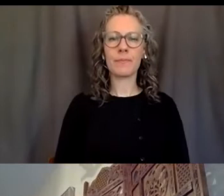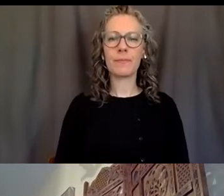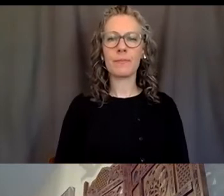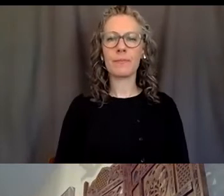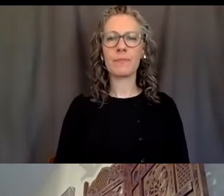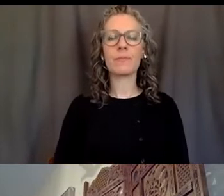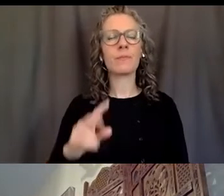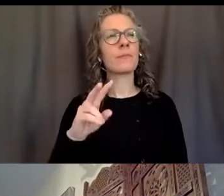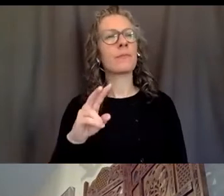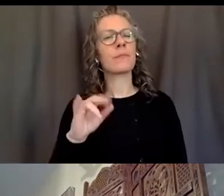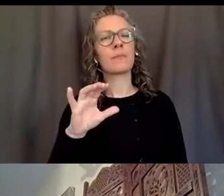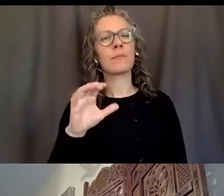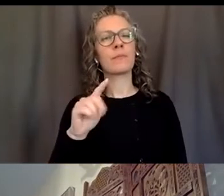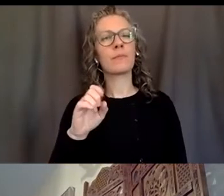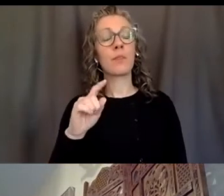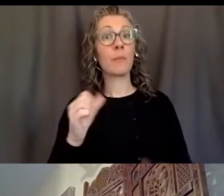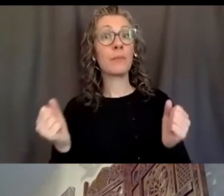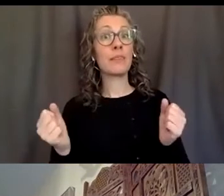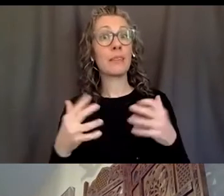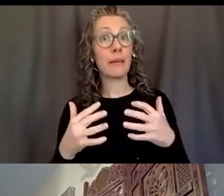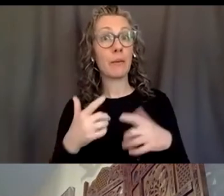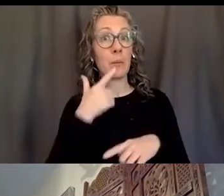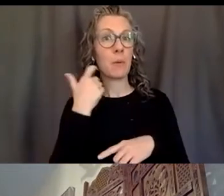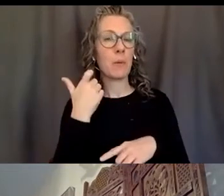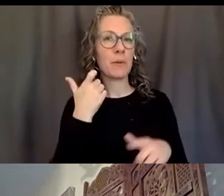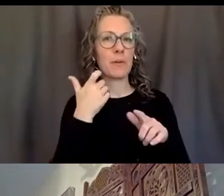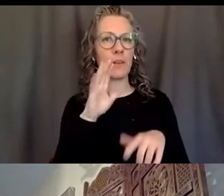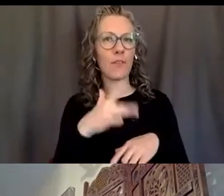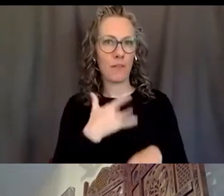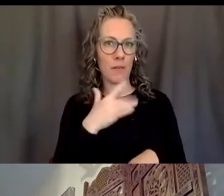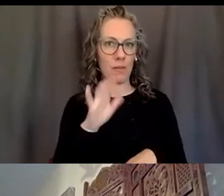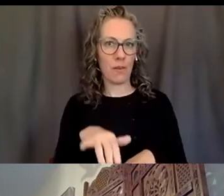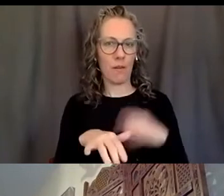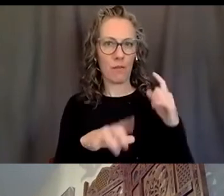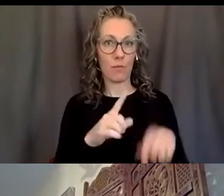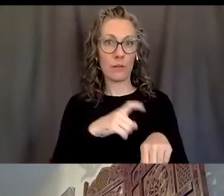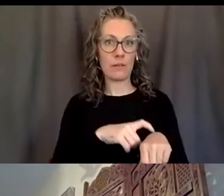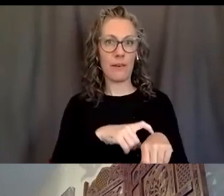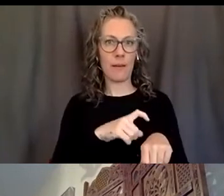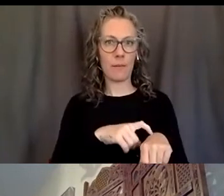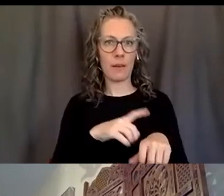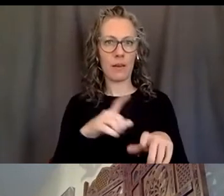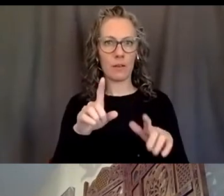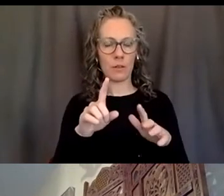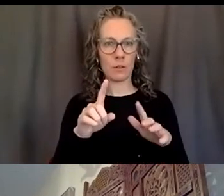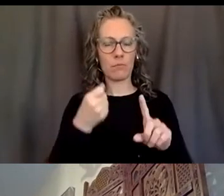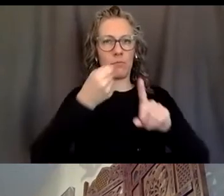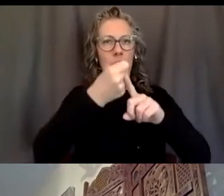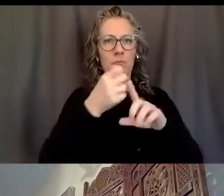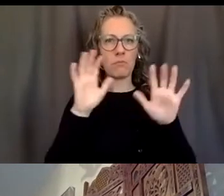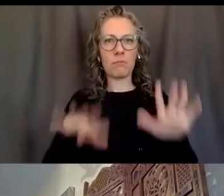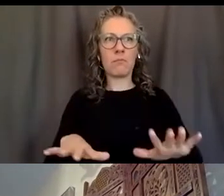It was, I guess it was scary in the sense of I've never felt that before. And it kind of came out of nowhere,